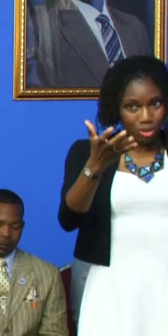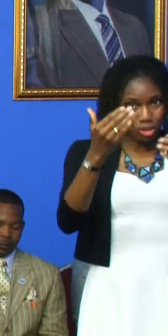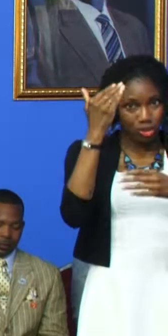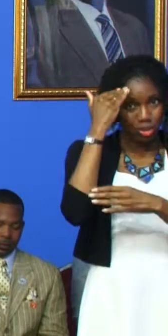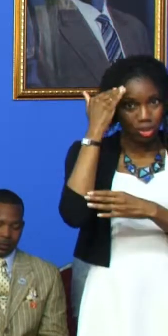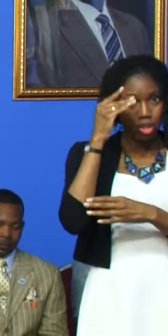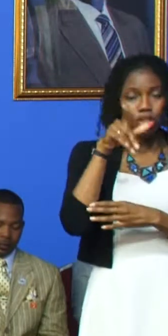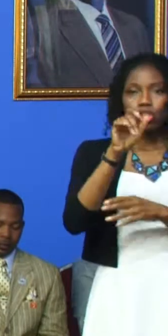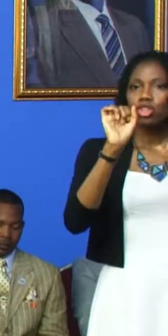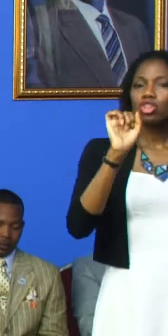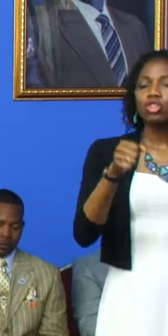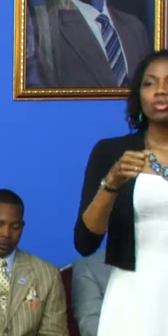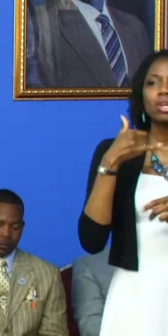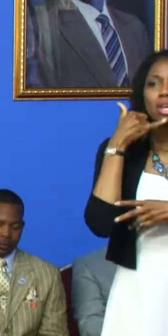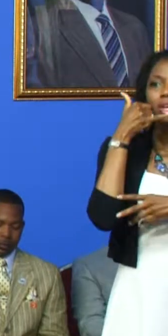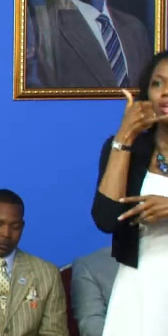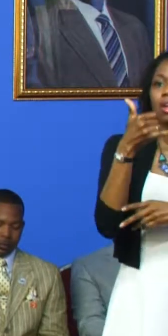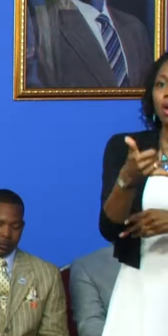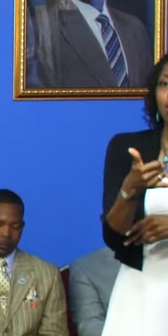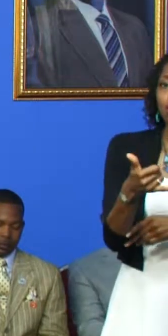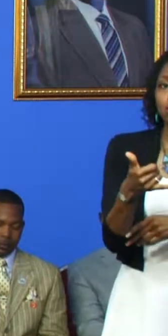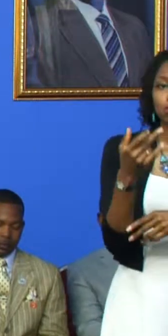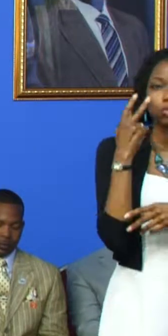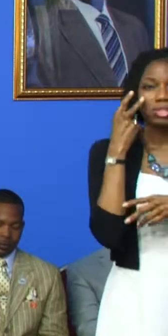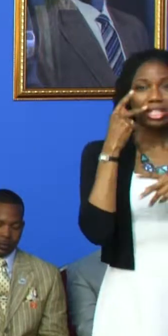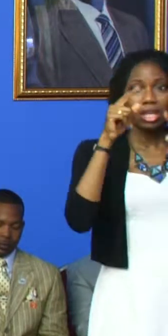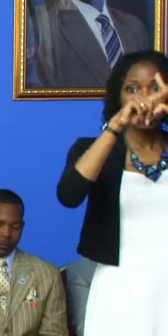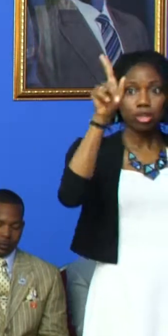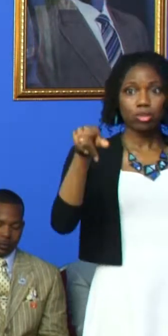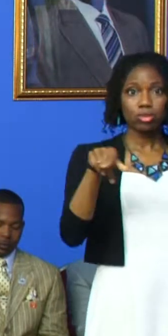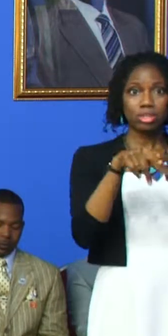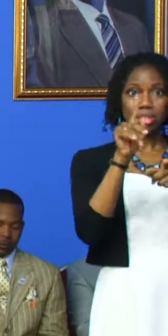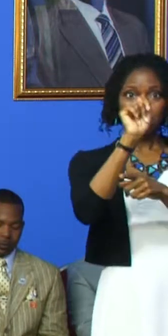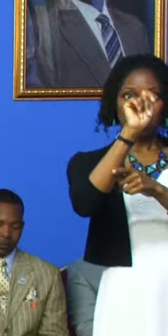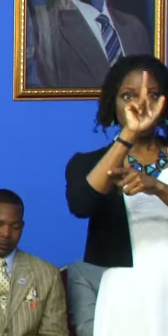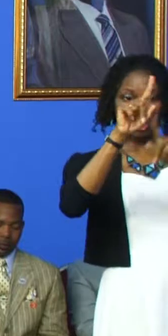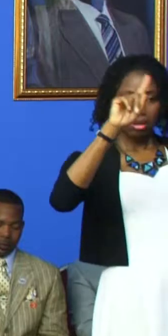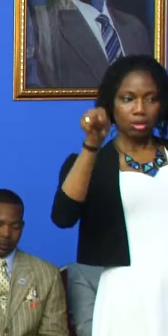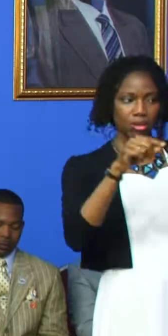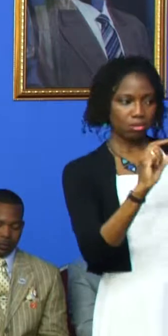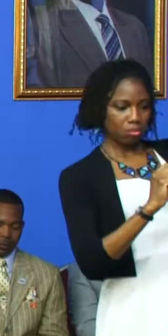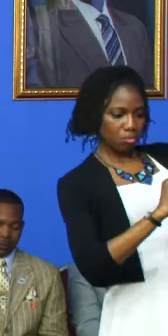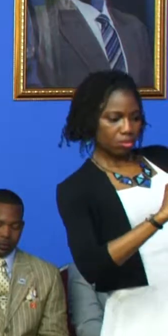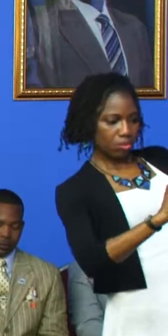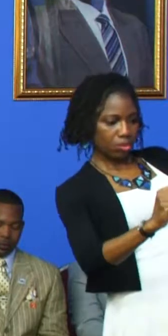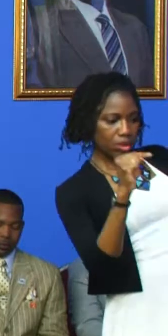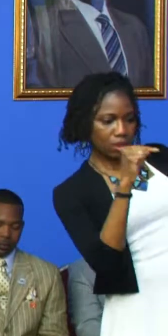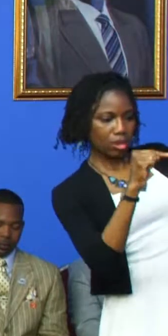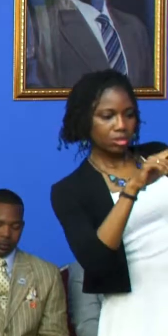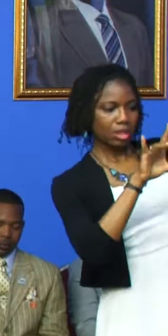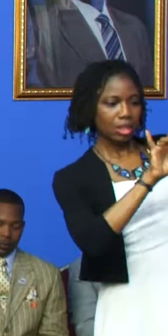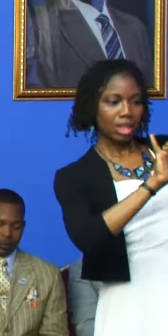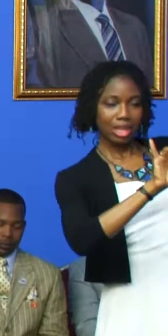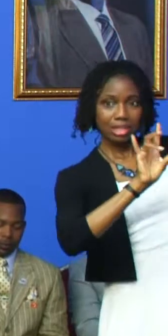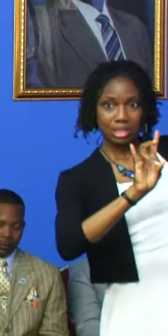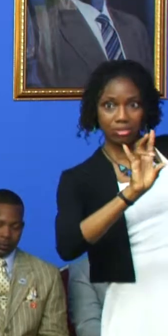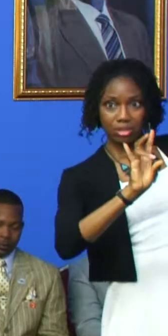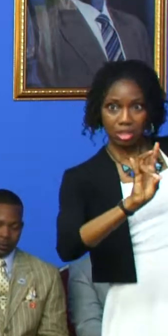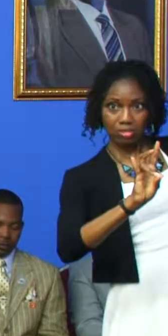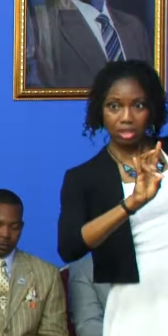throughout the broadcast. You can look right at the bottom of the screen. You can call right now, it's